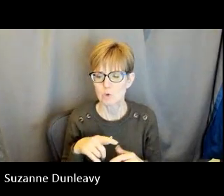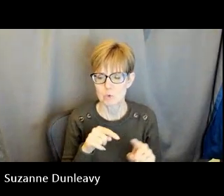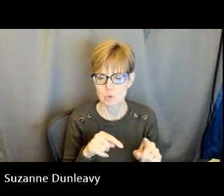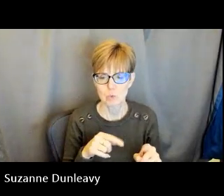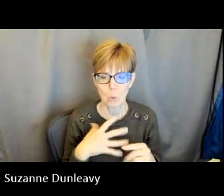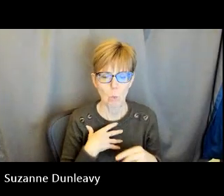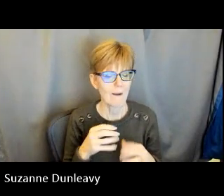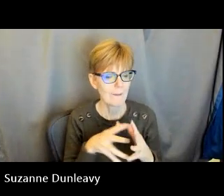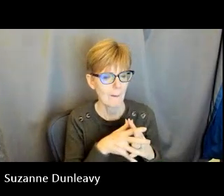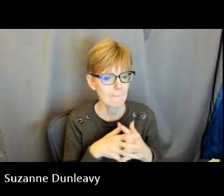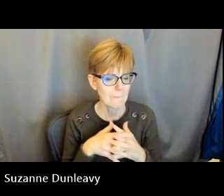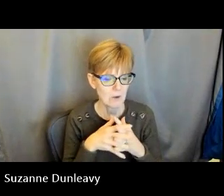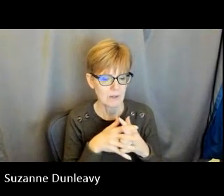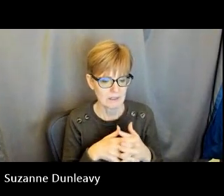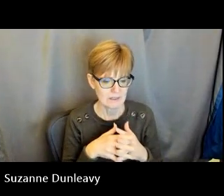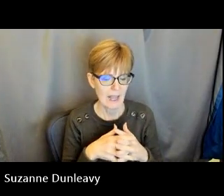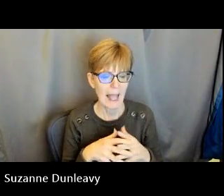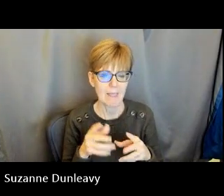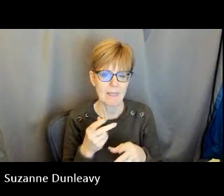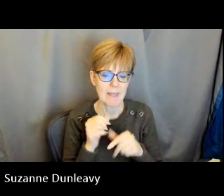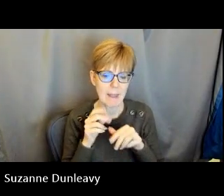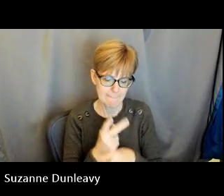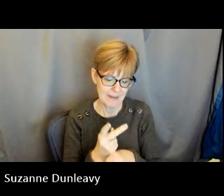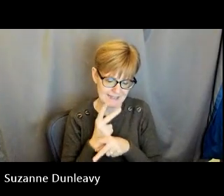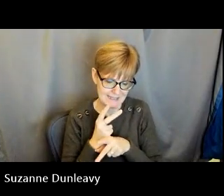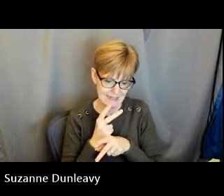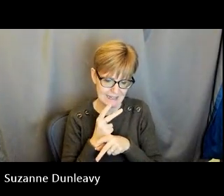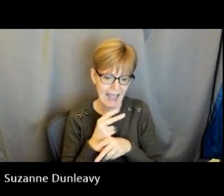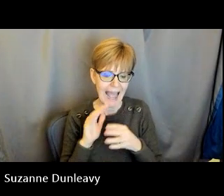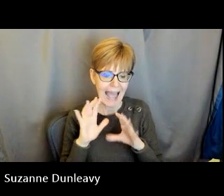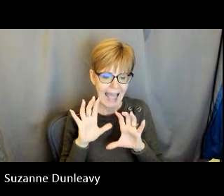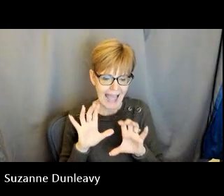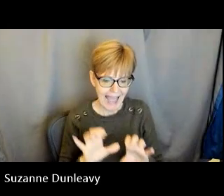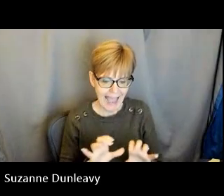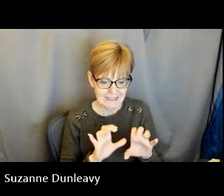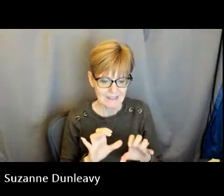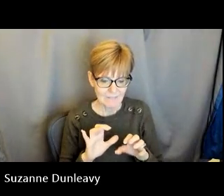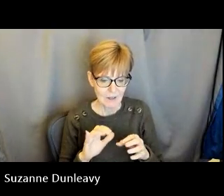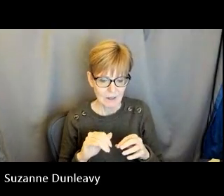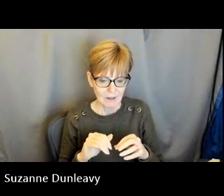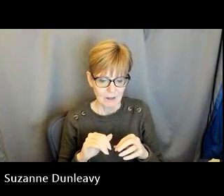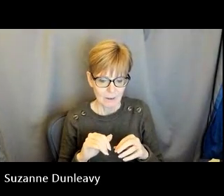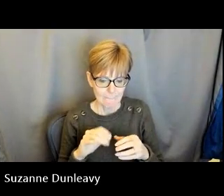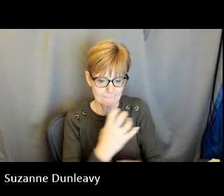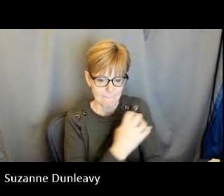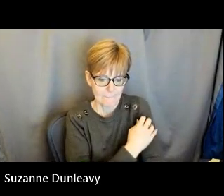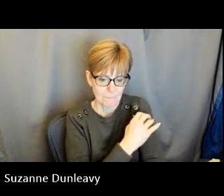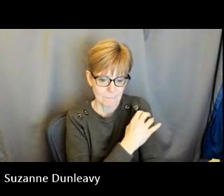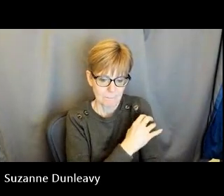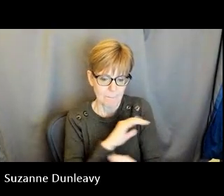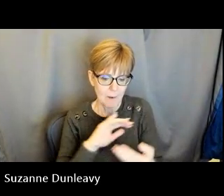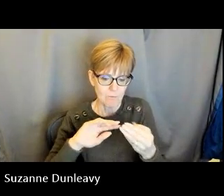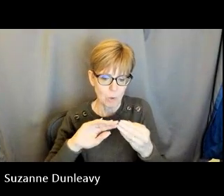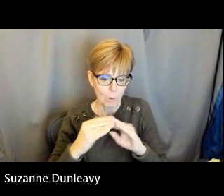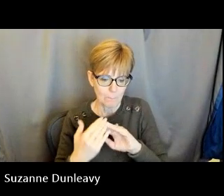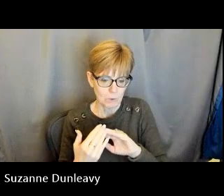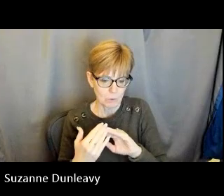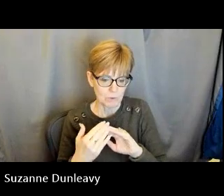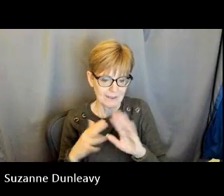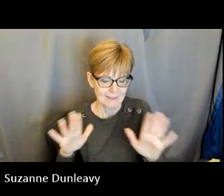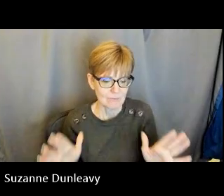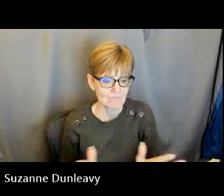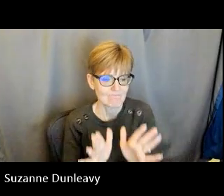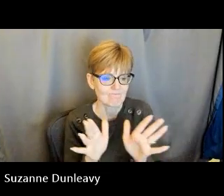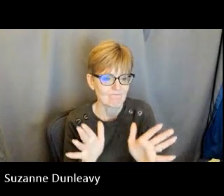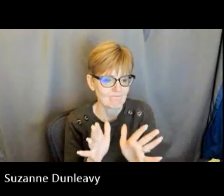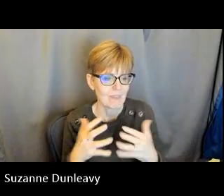of healing, activism, and resilience. This is not because racism is harmless, but it's because Black communities